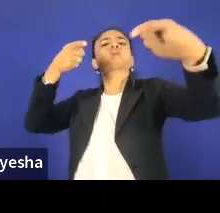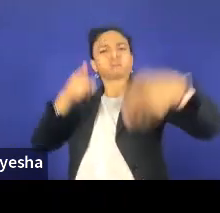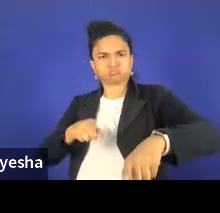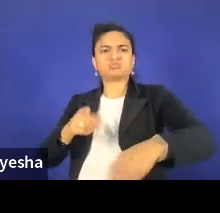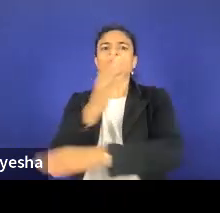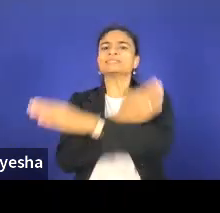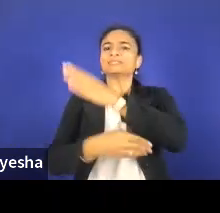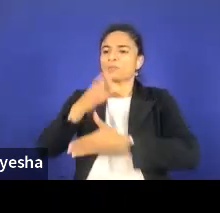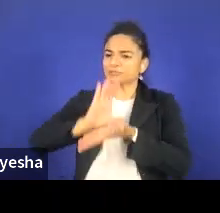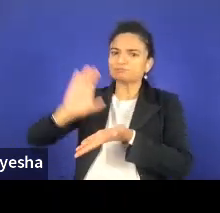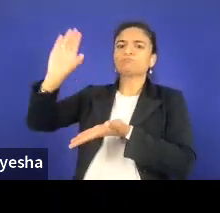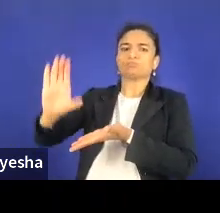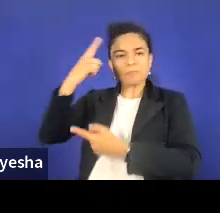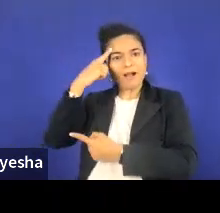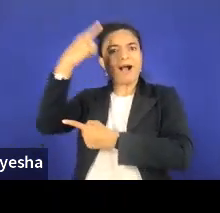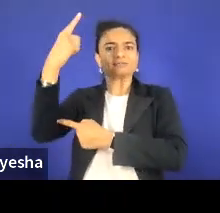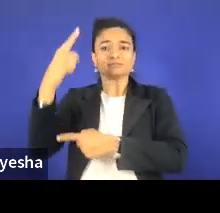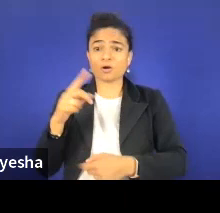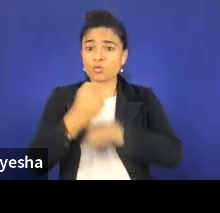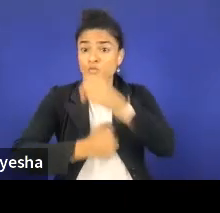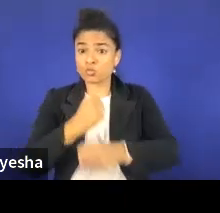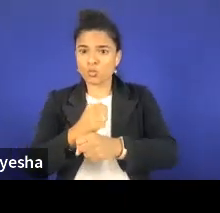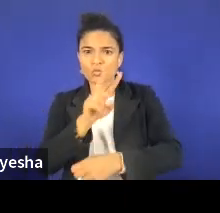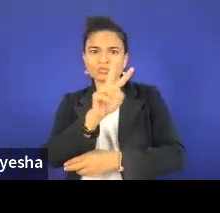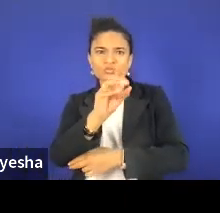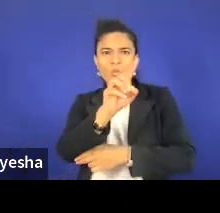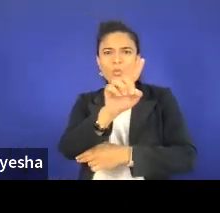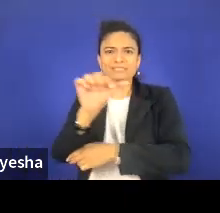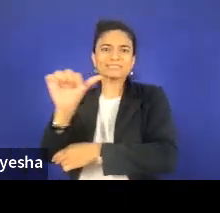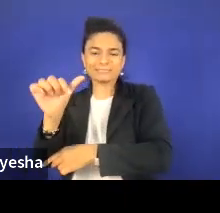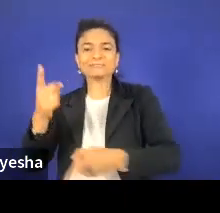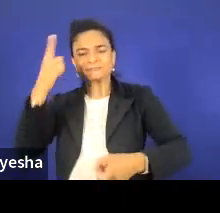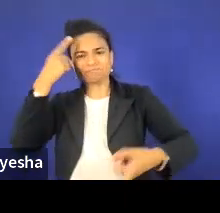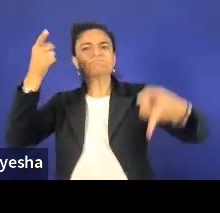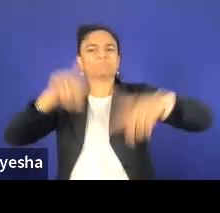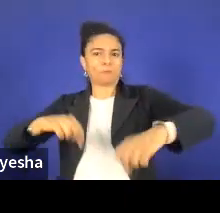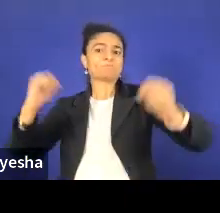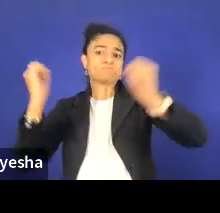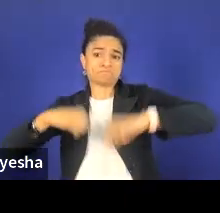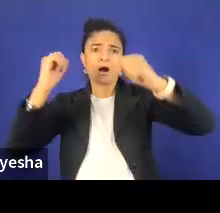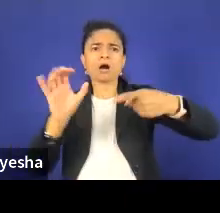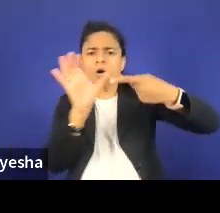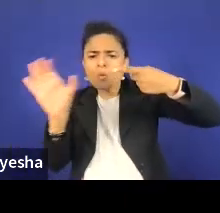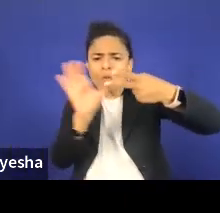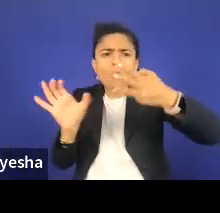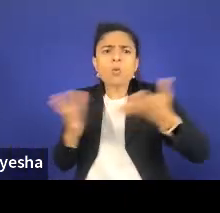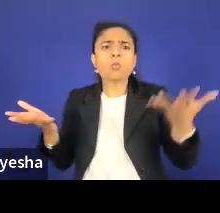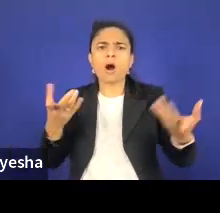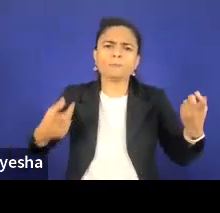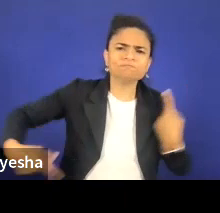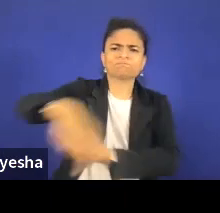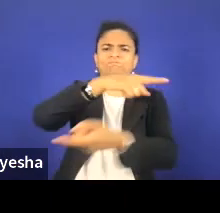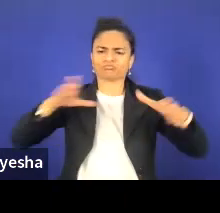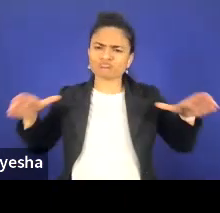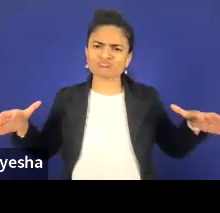and collaborative efforts. The collaborative efforts between the Disability Unit and national OPDs resulted in the piloting of the Disability